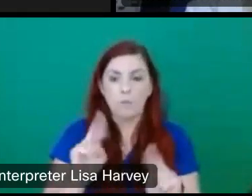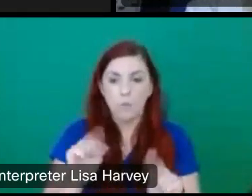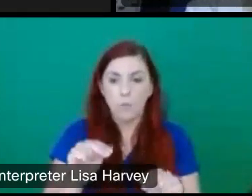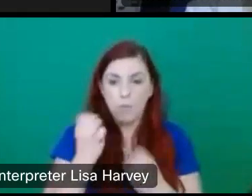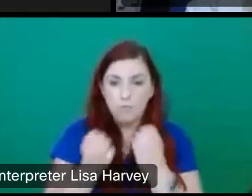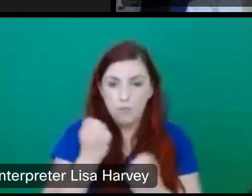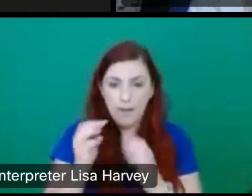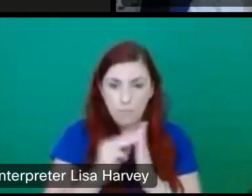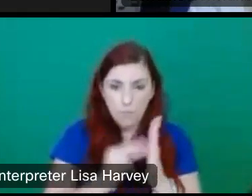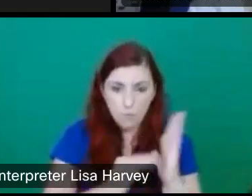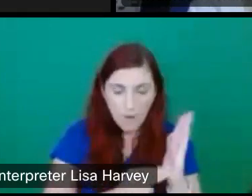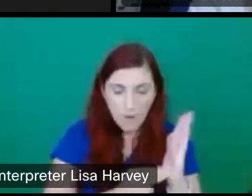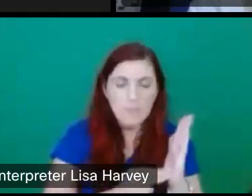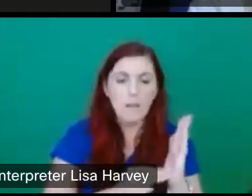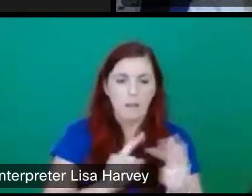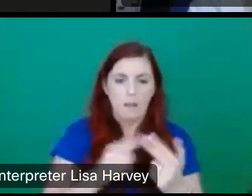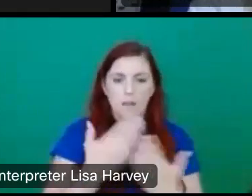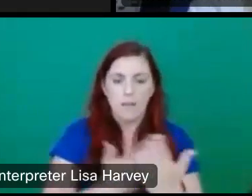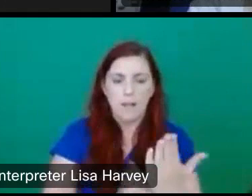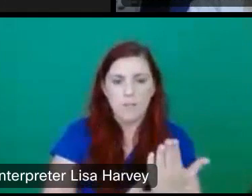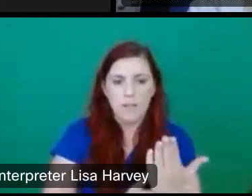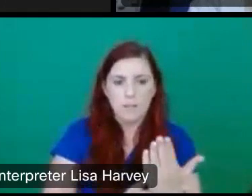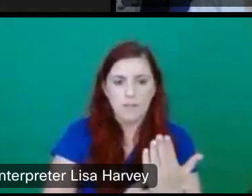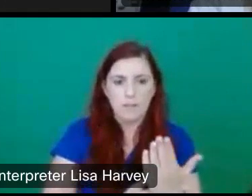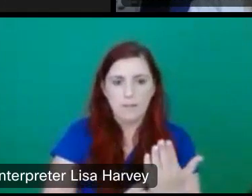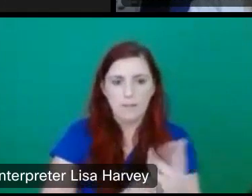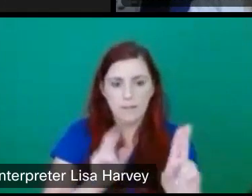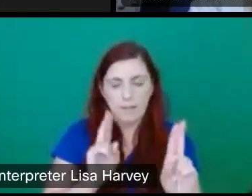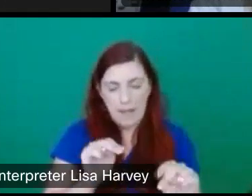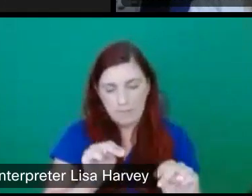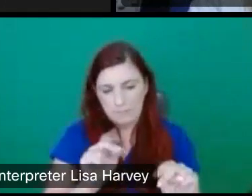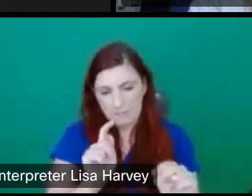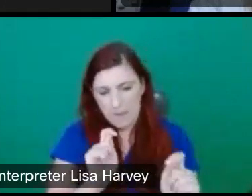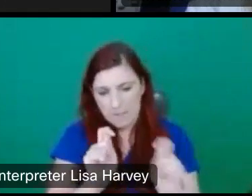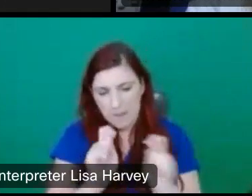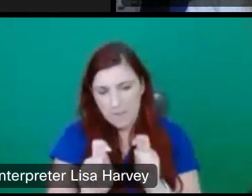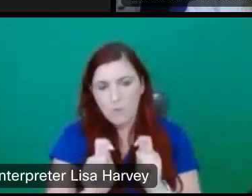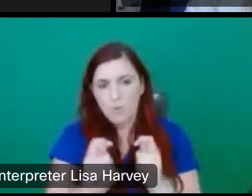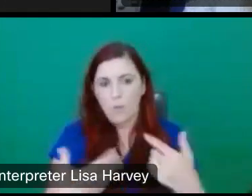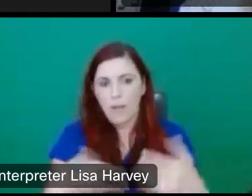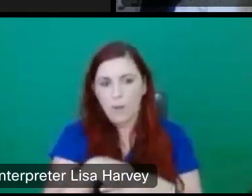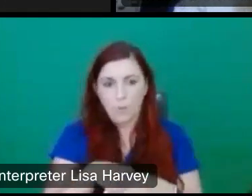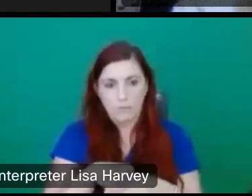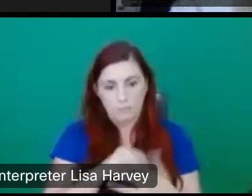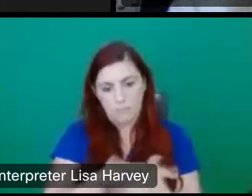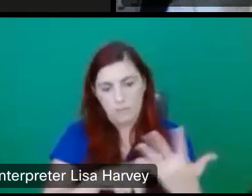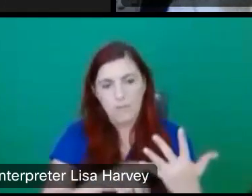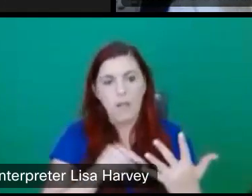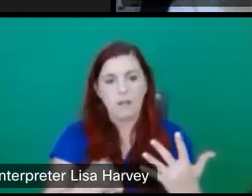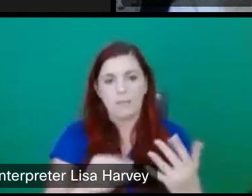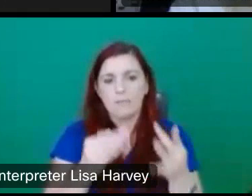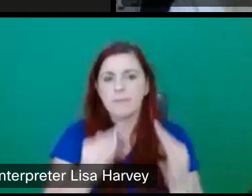programs brought on, the legislation can be amended to include those. It's certainly